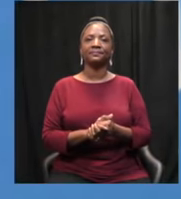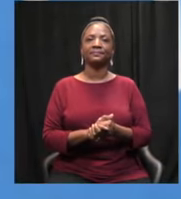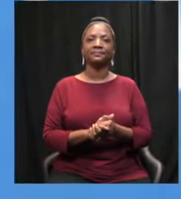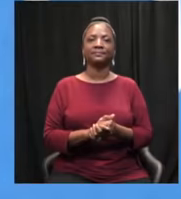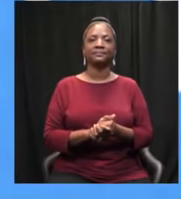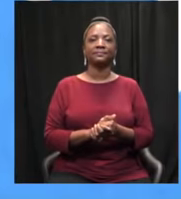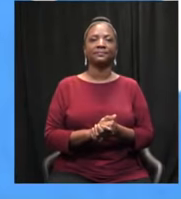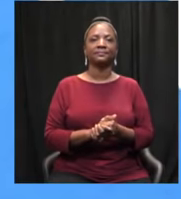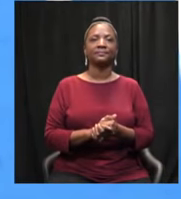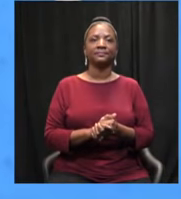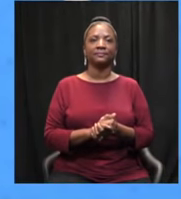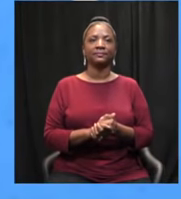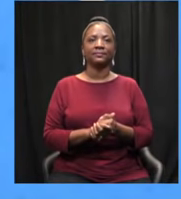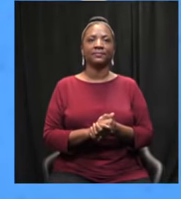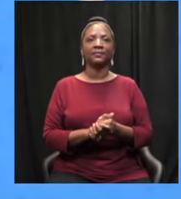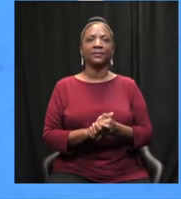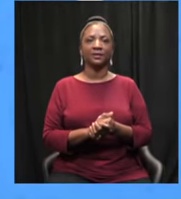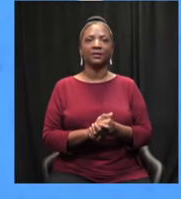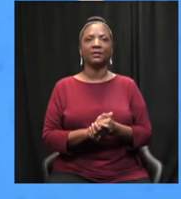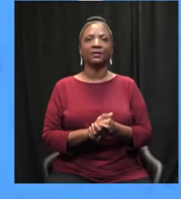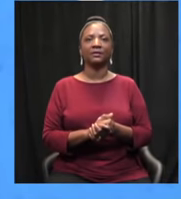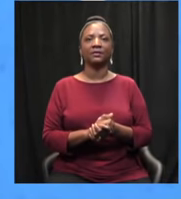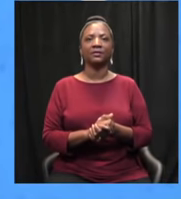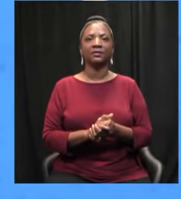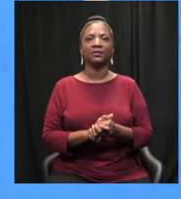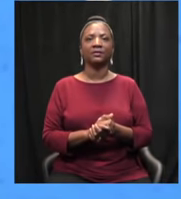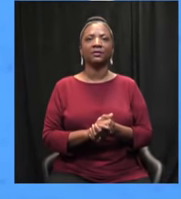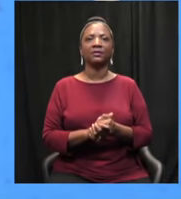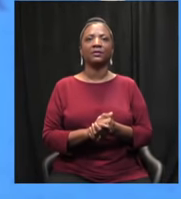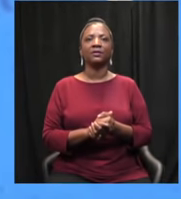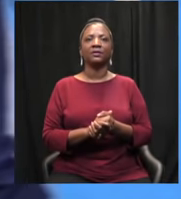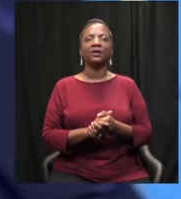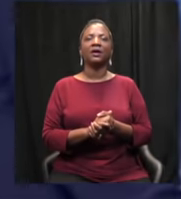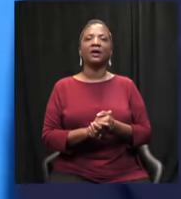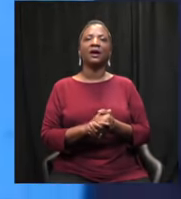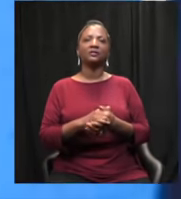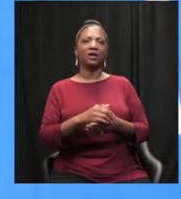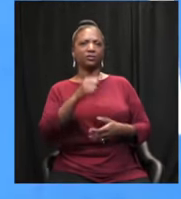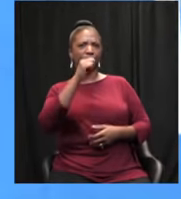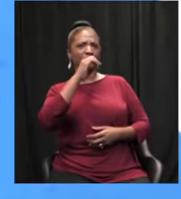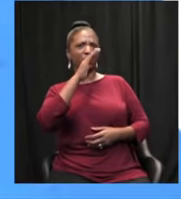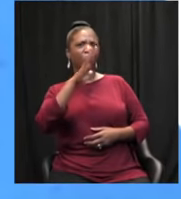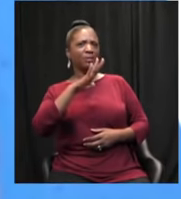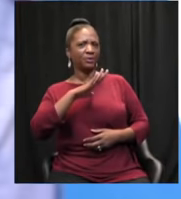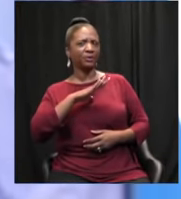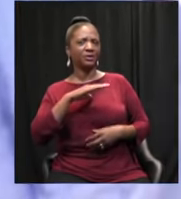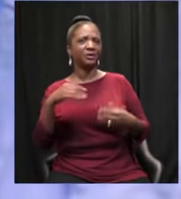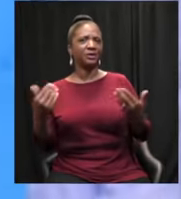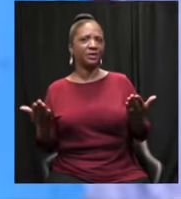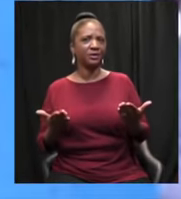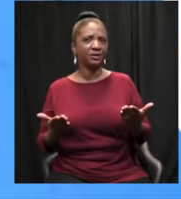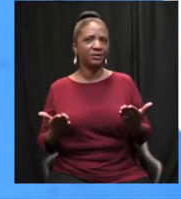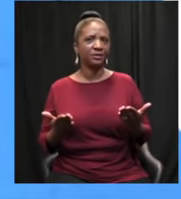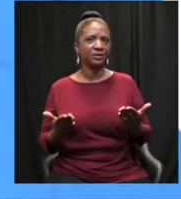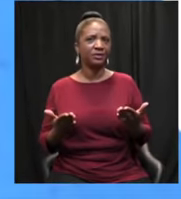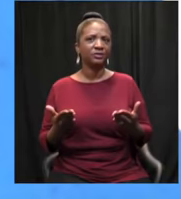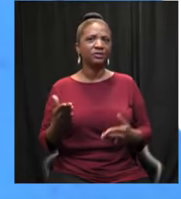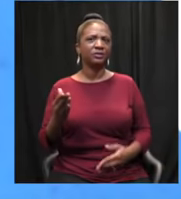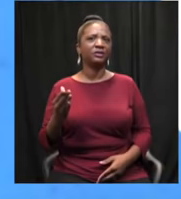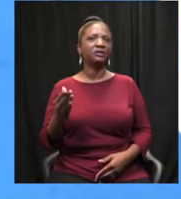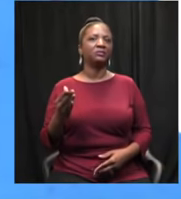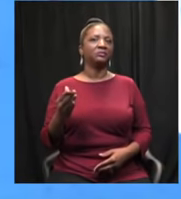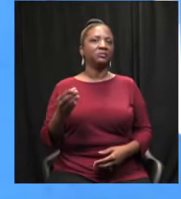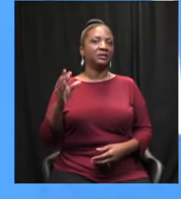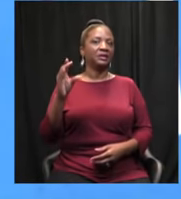Let me do one thing before we leave today. I talked to a sister on her way in, and she had DM'd me on Instagram and said,